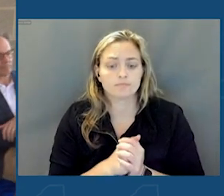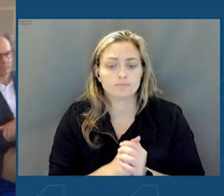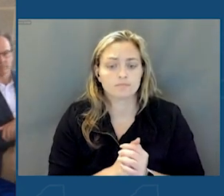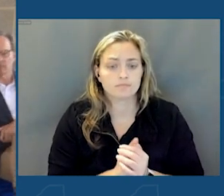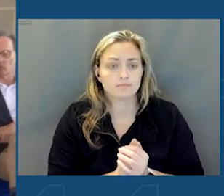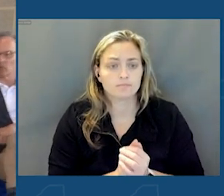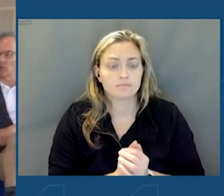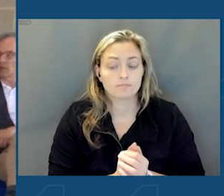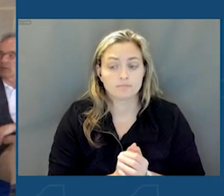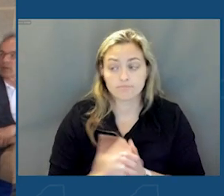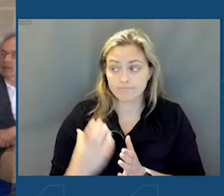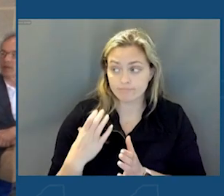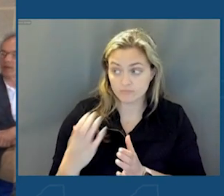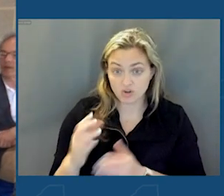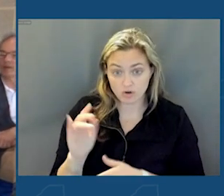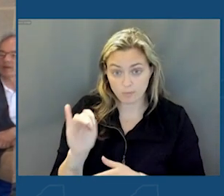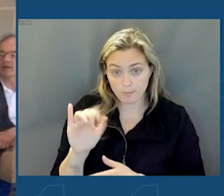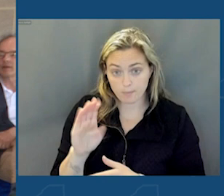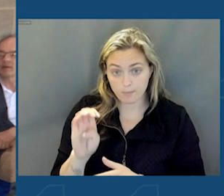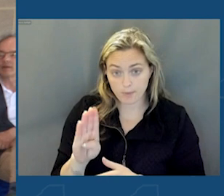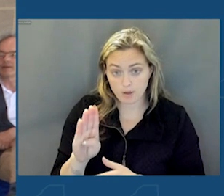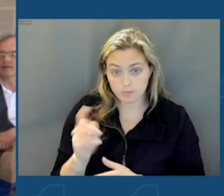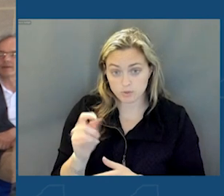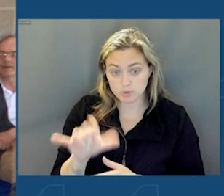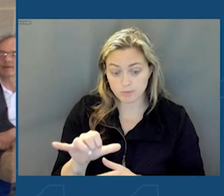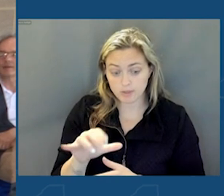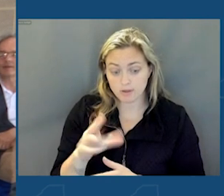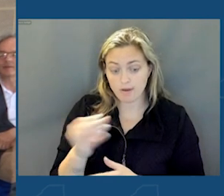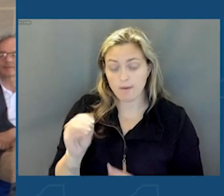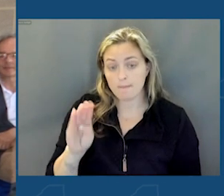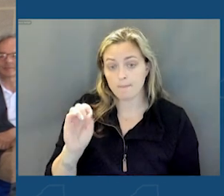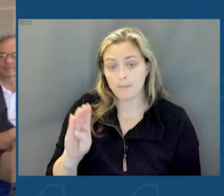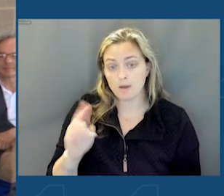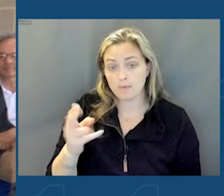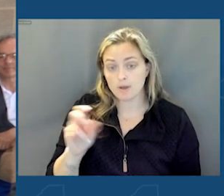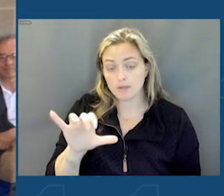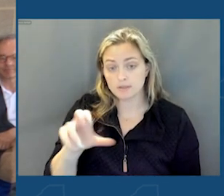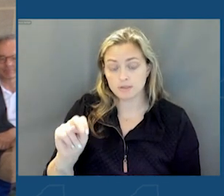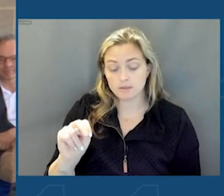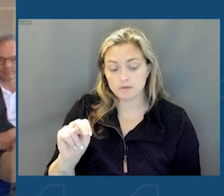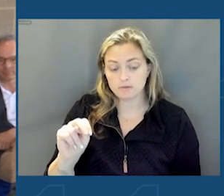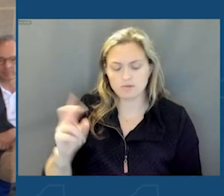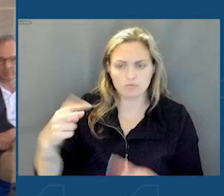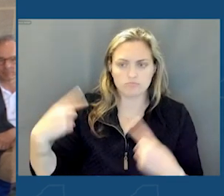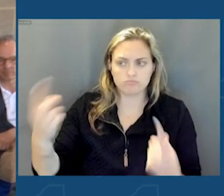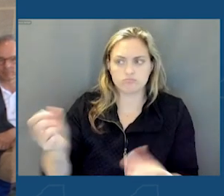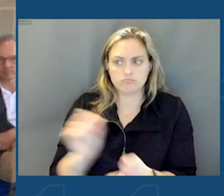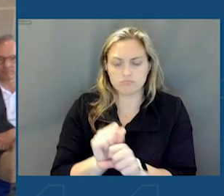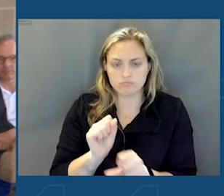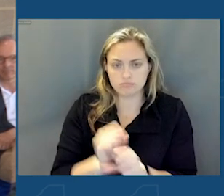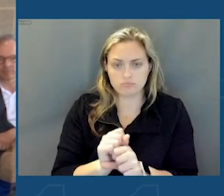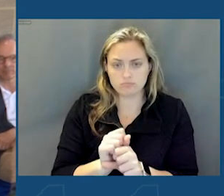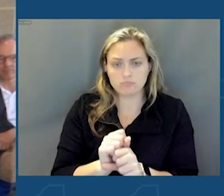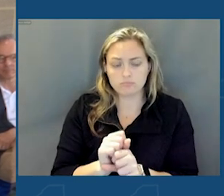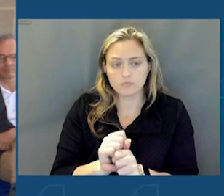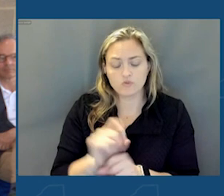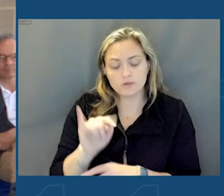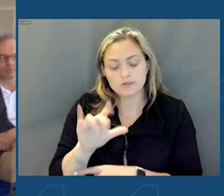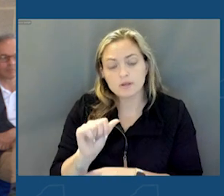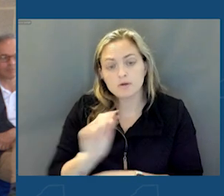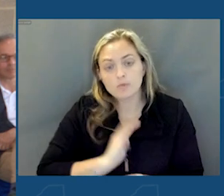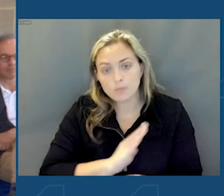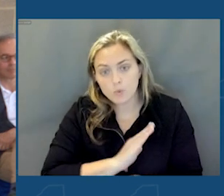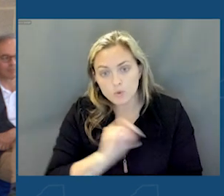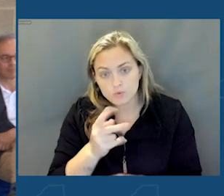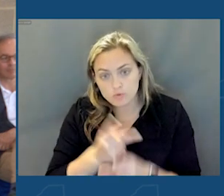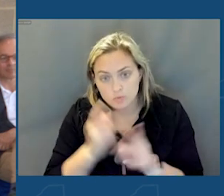Chairman Bob Shipley and Chairman Bob Heisen, through your tenure to the Seneca County Board of Supervisors, were active, not